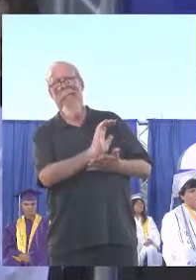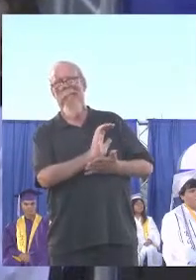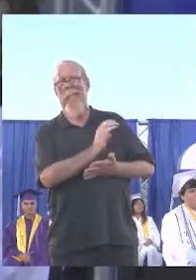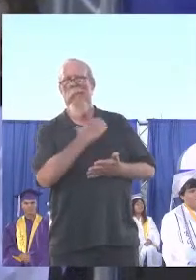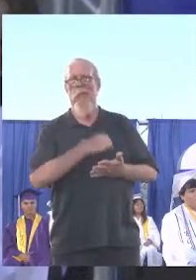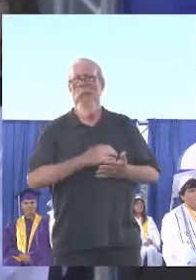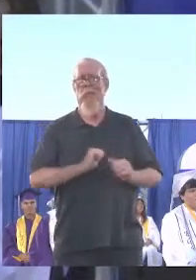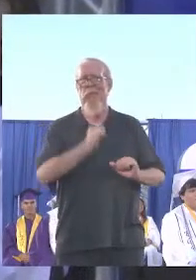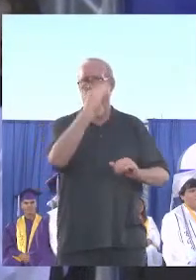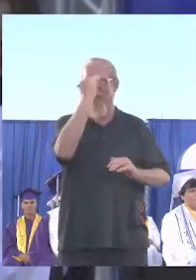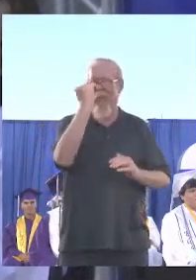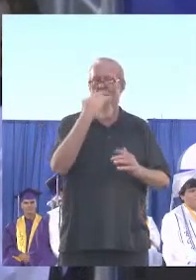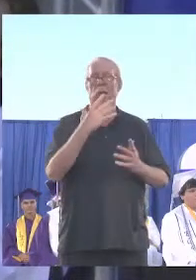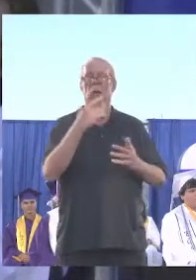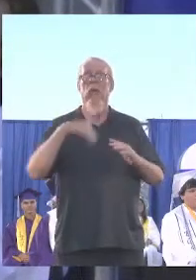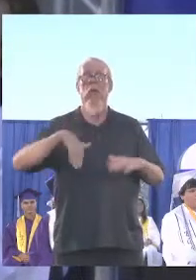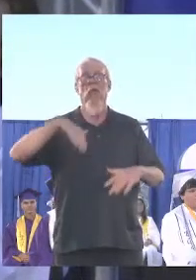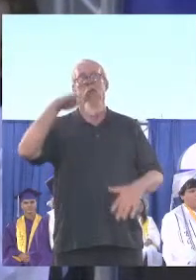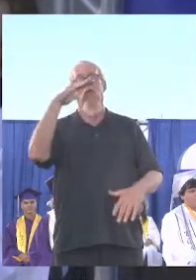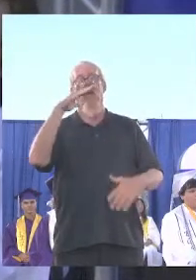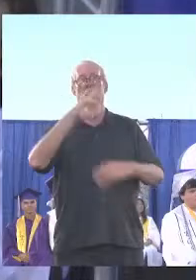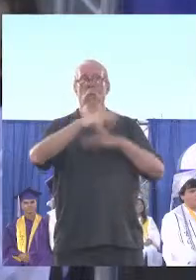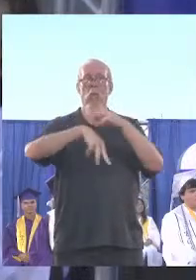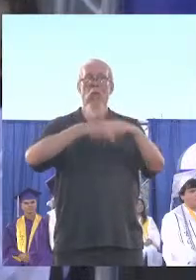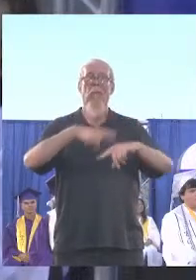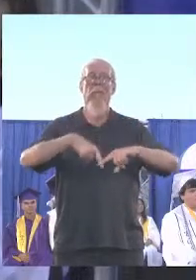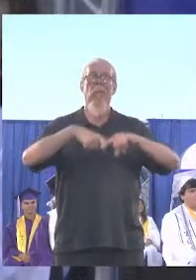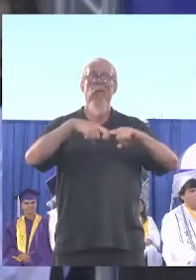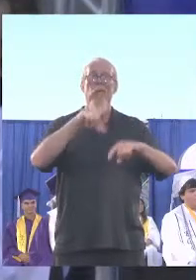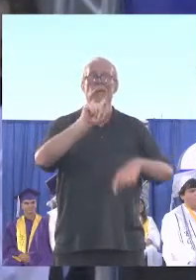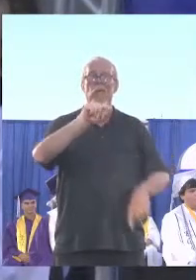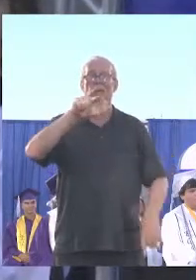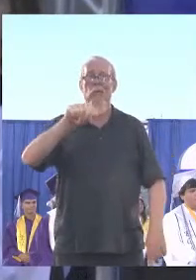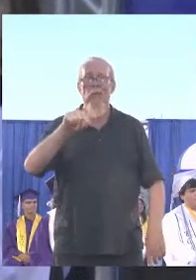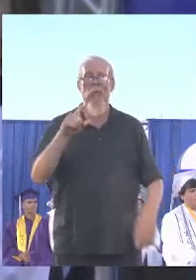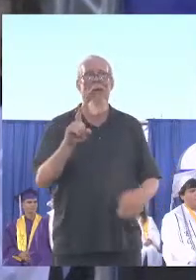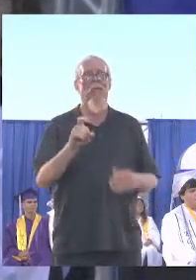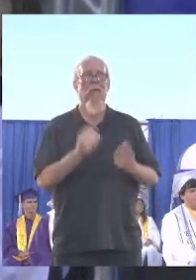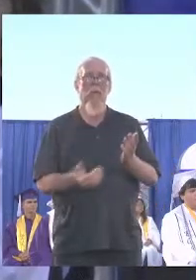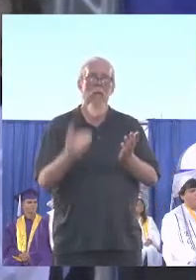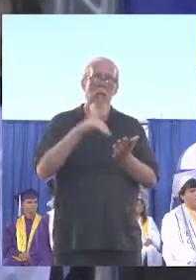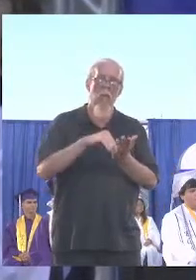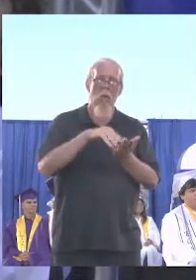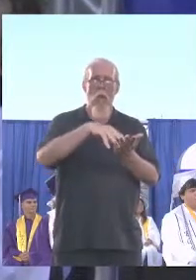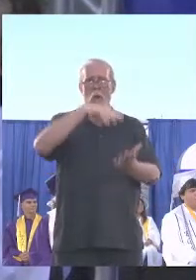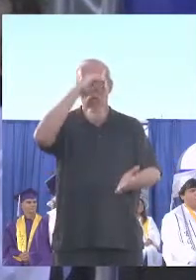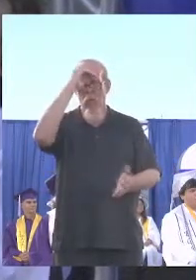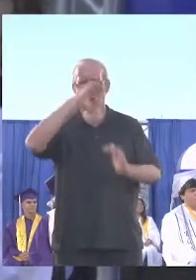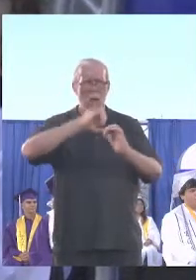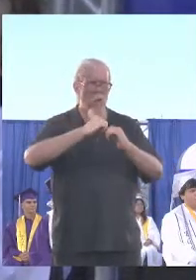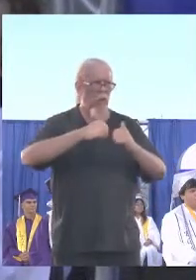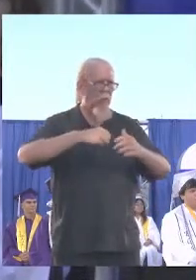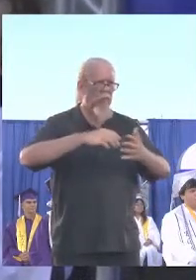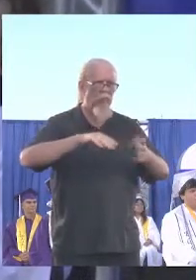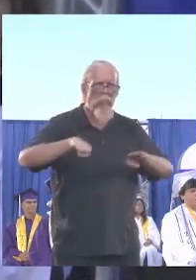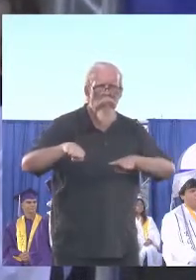world paused in 2020. We had to relearn how to behave in public, how to interact with people, and how to motivate ourselves in isolation. We lost